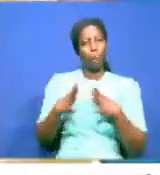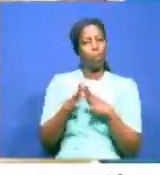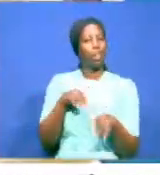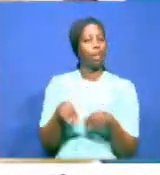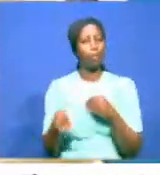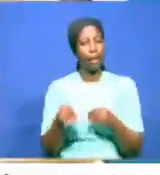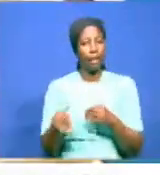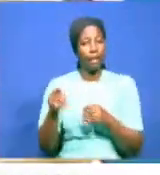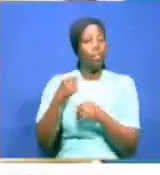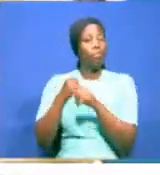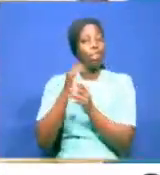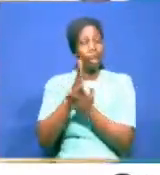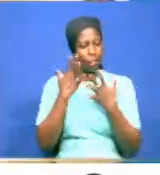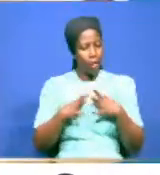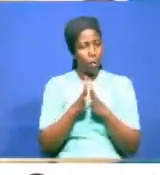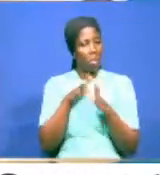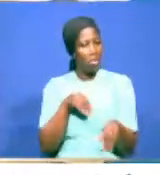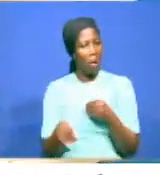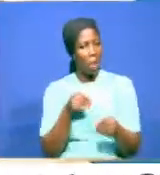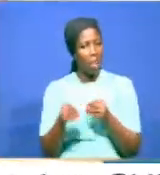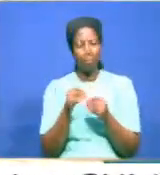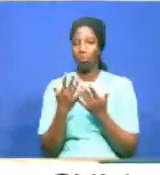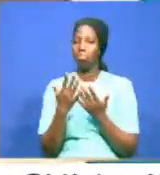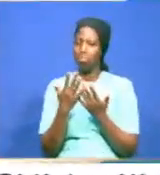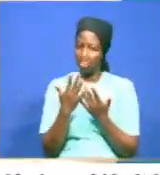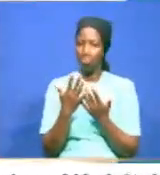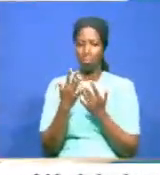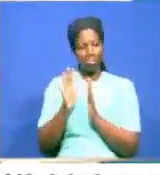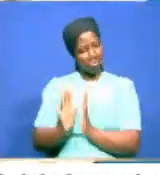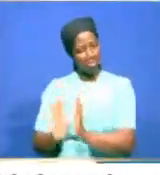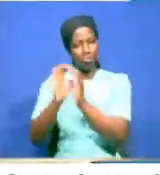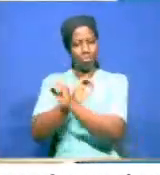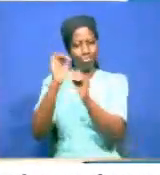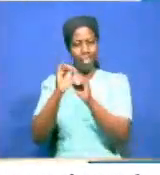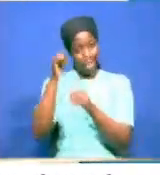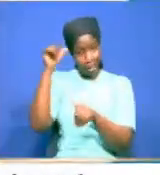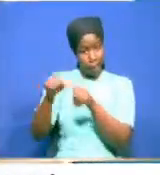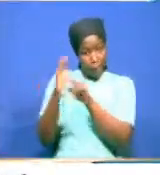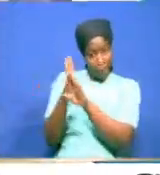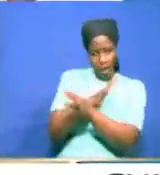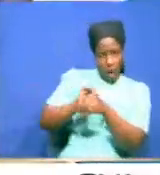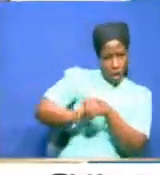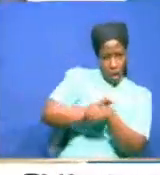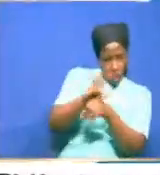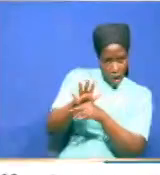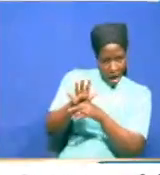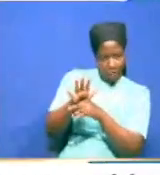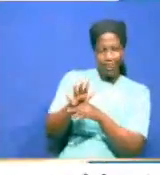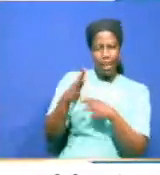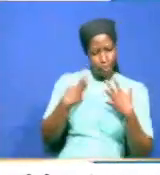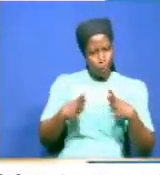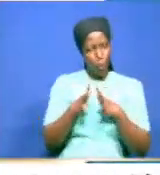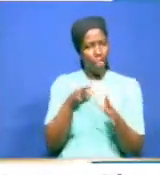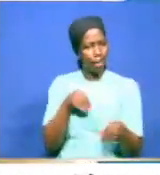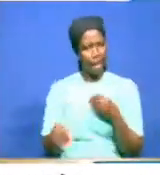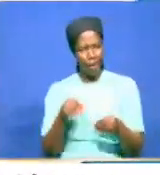would ensure that persons with disabilities are not left behind. Remember, even before COVID, persons with disabilities have been neglected. But during this